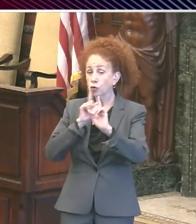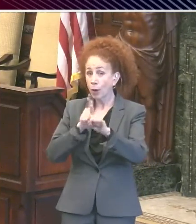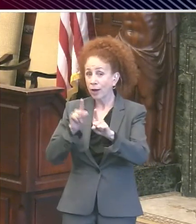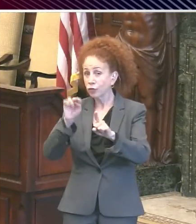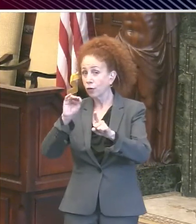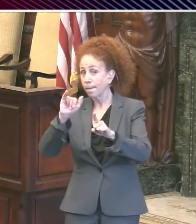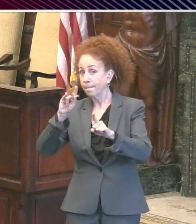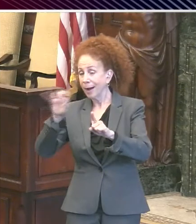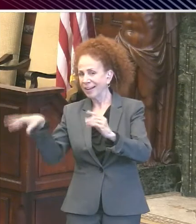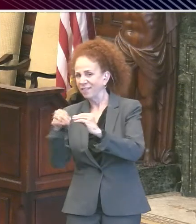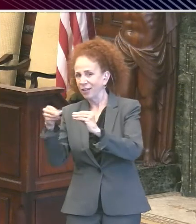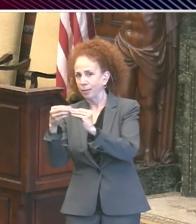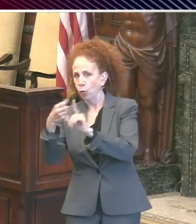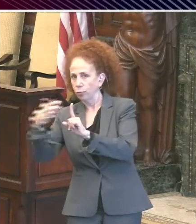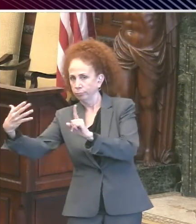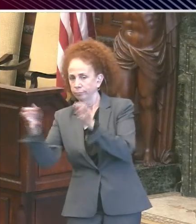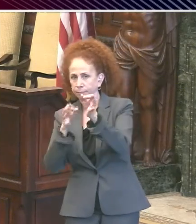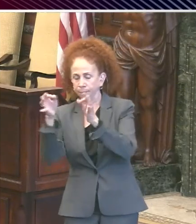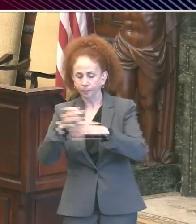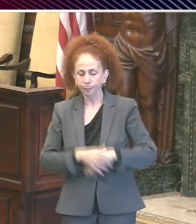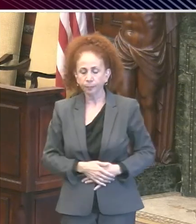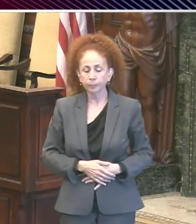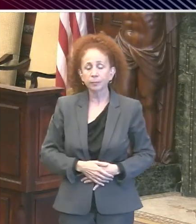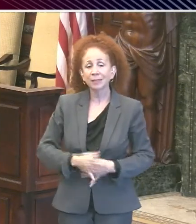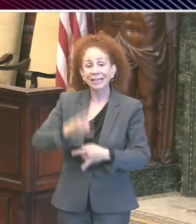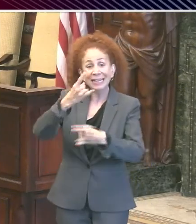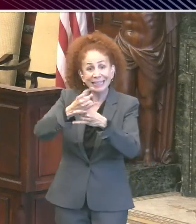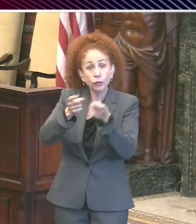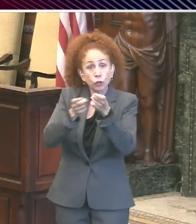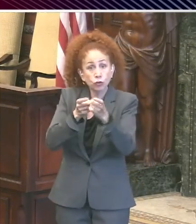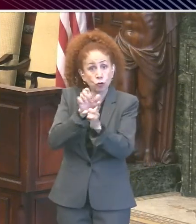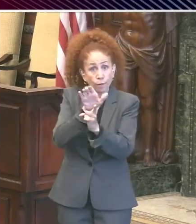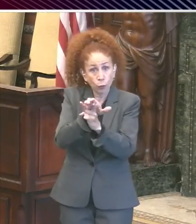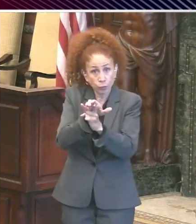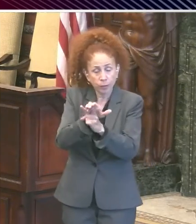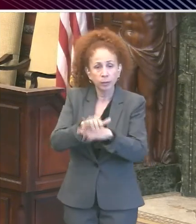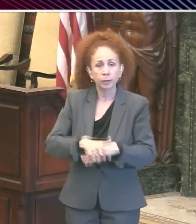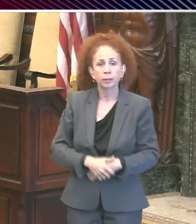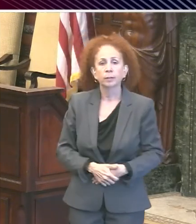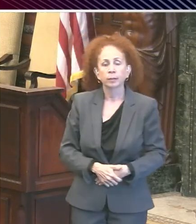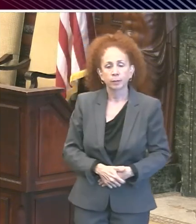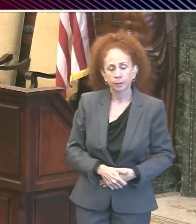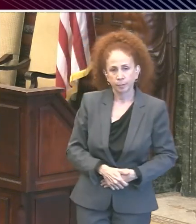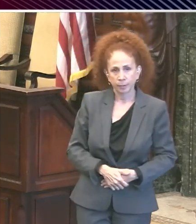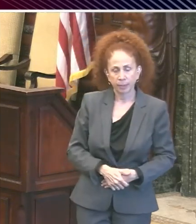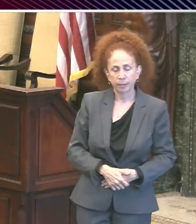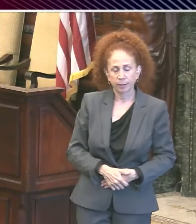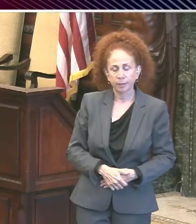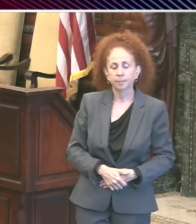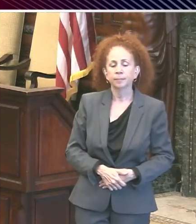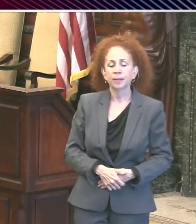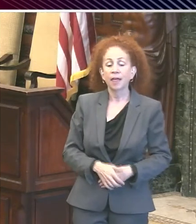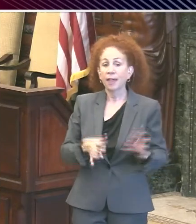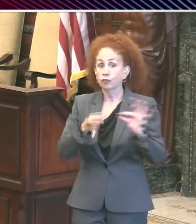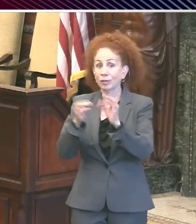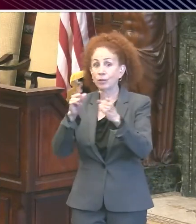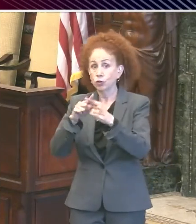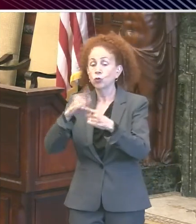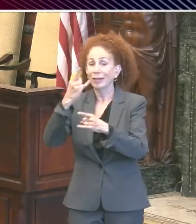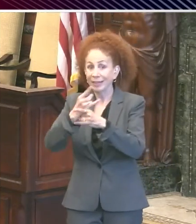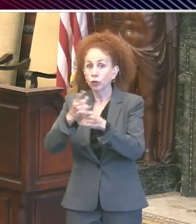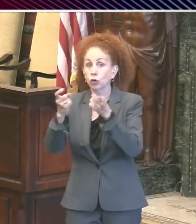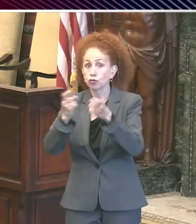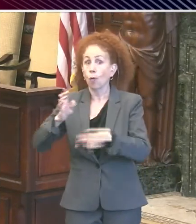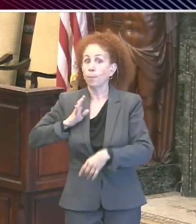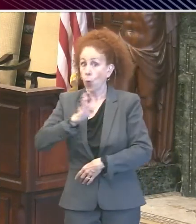fill in some of the details. So Liquor Control Enforcement, which is related to the Liquor Control Board, but as a separate unit